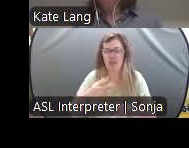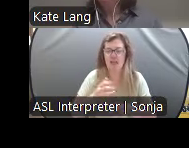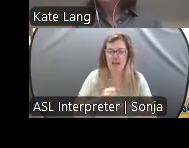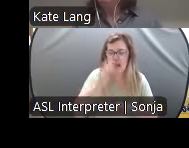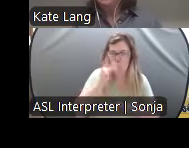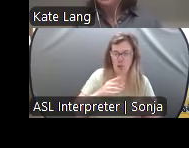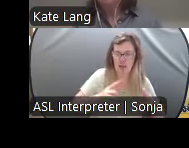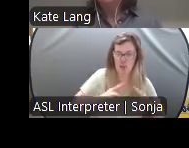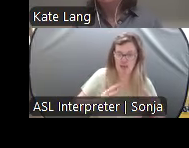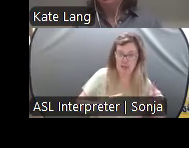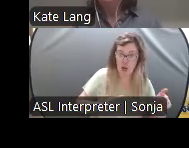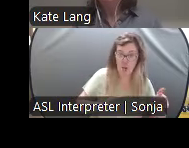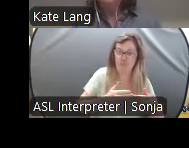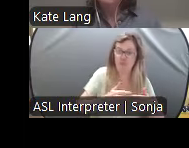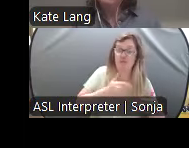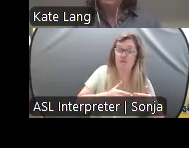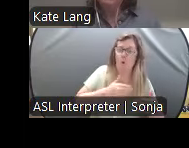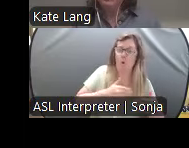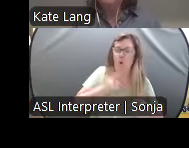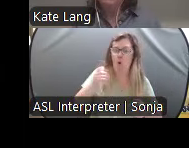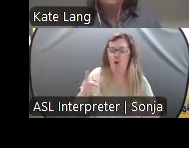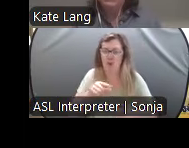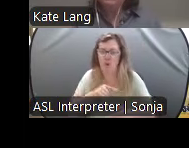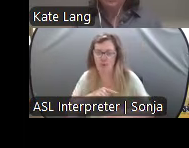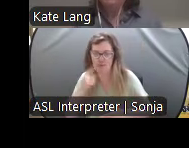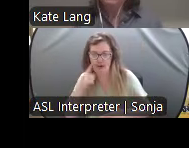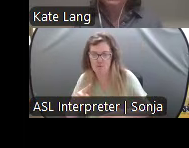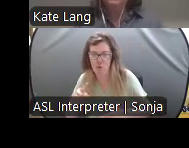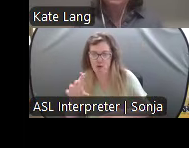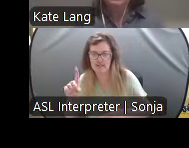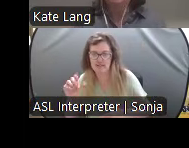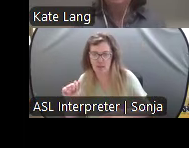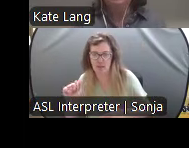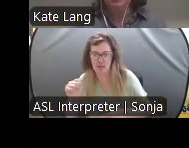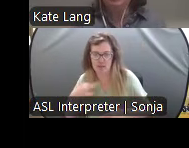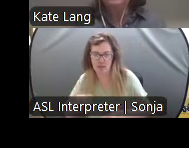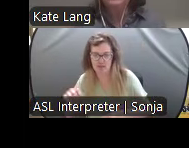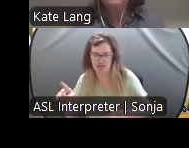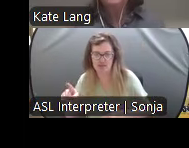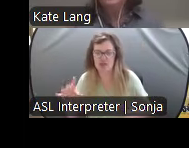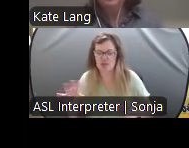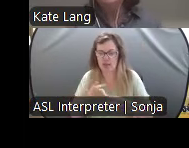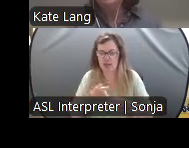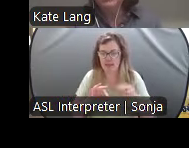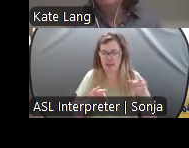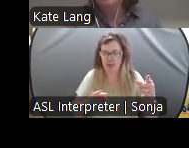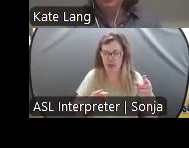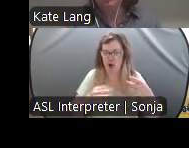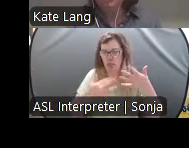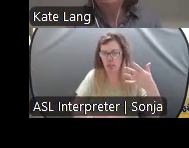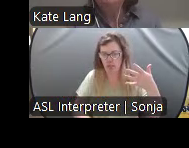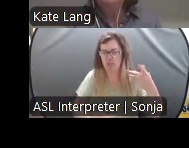to when they were eligible for disability benefits. And we have a link to the section of the POMS that covers